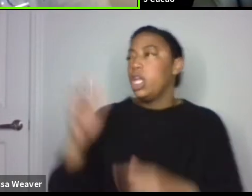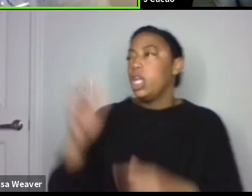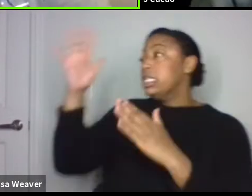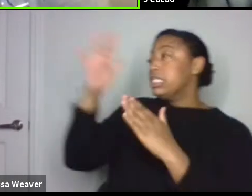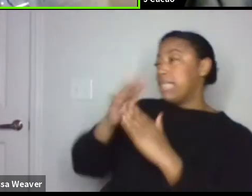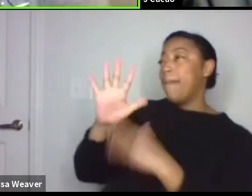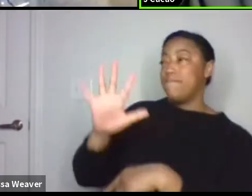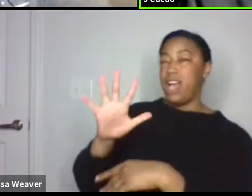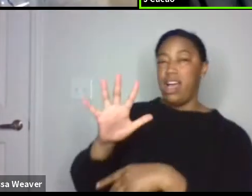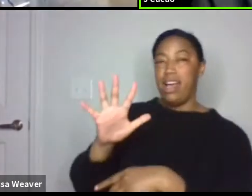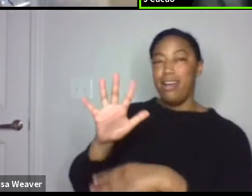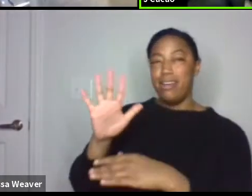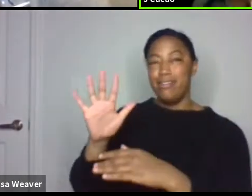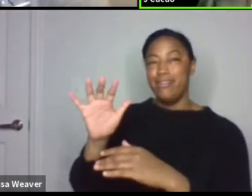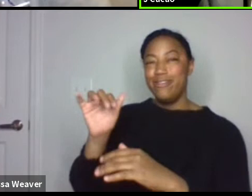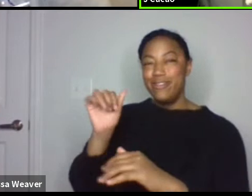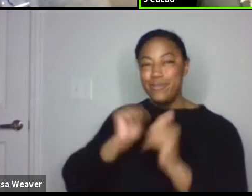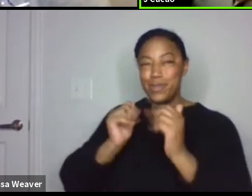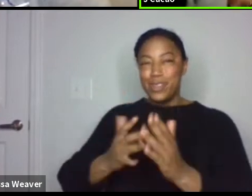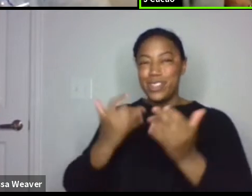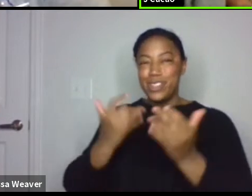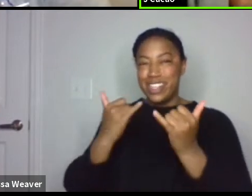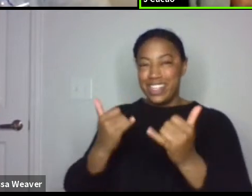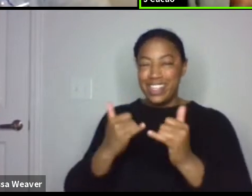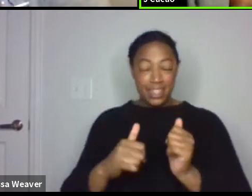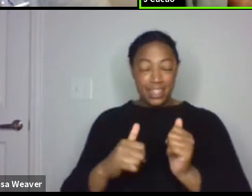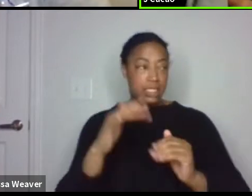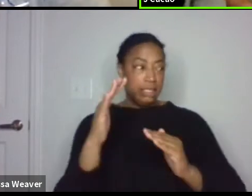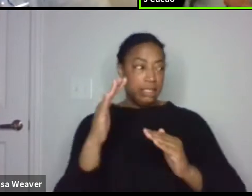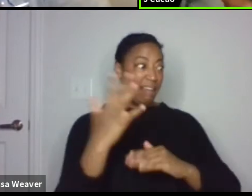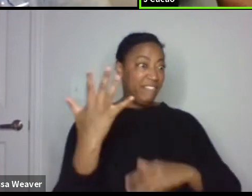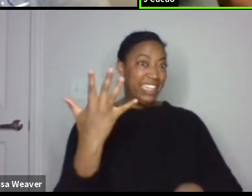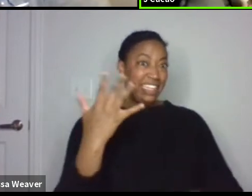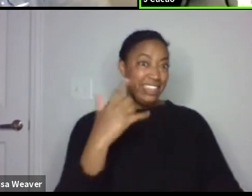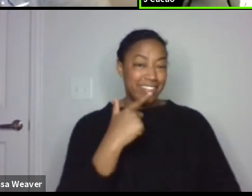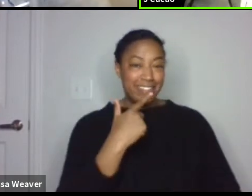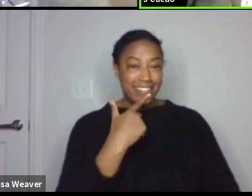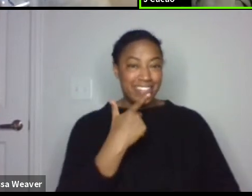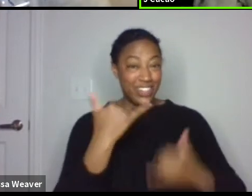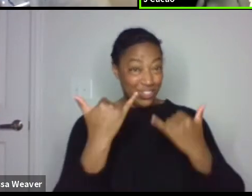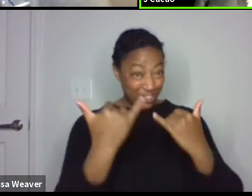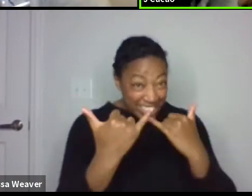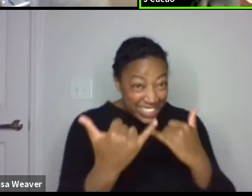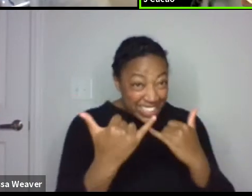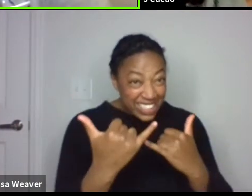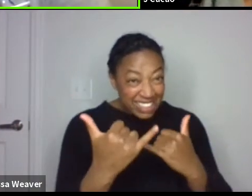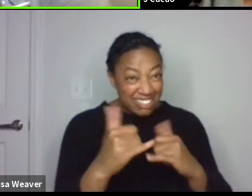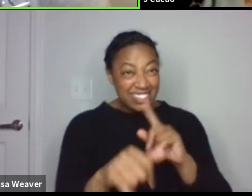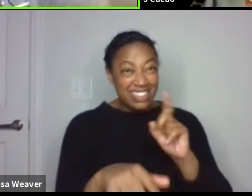now? My top 5 artists right now? Yeah. Right now? Right